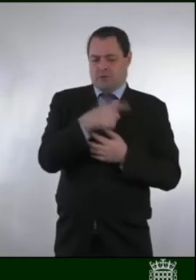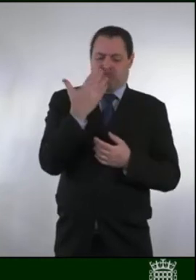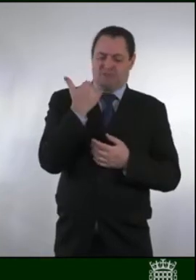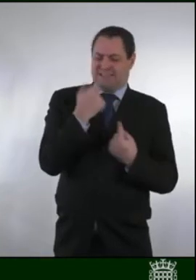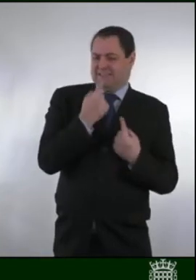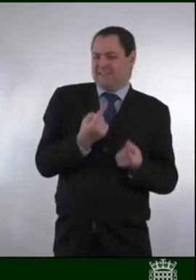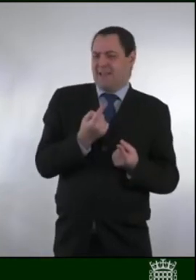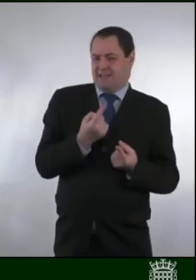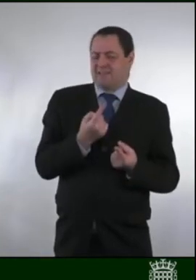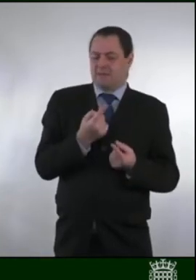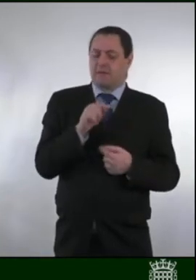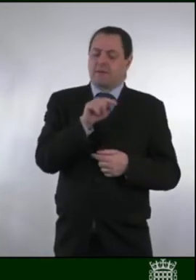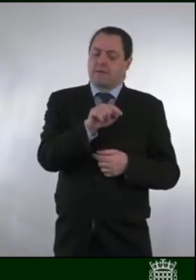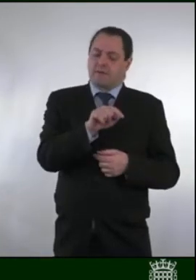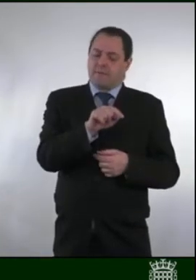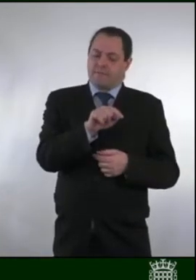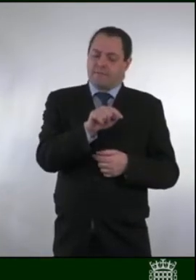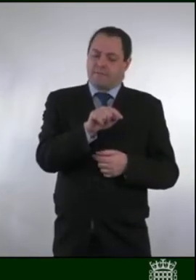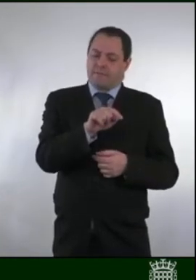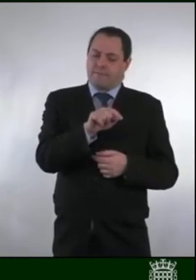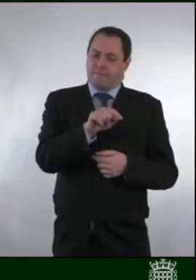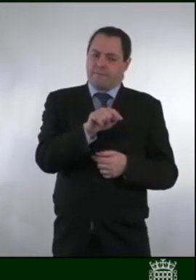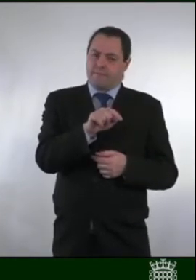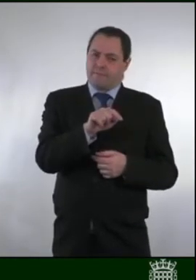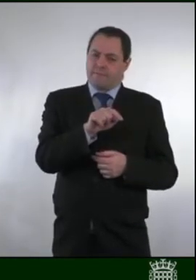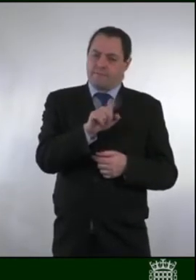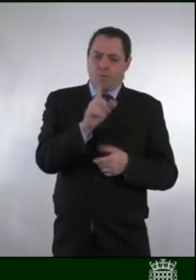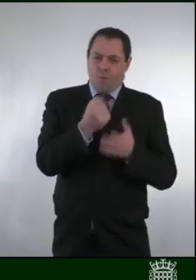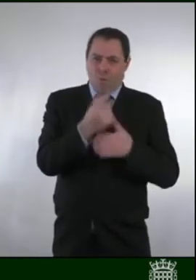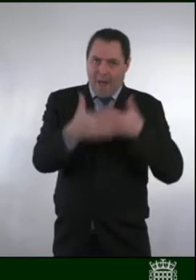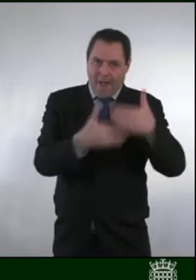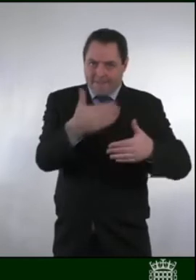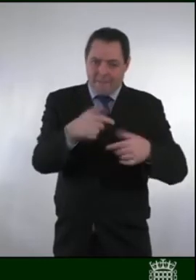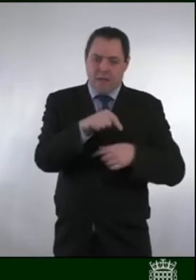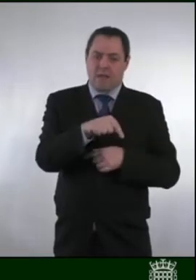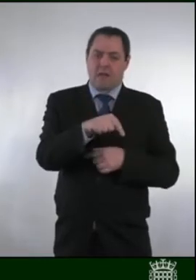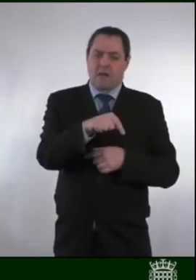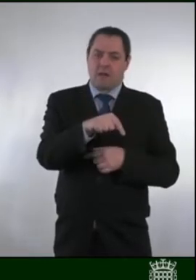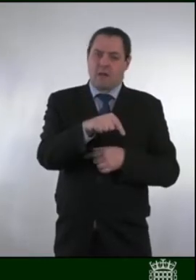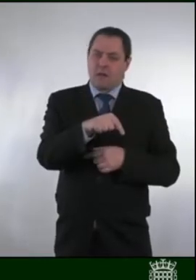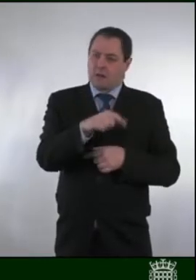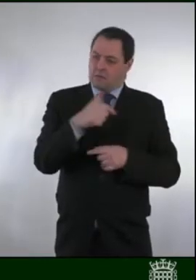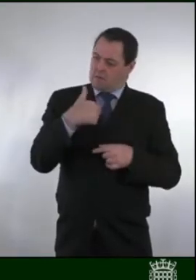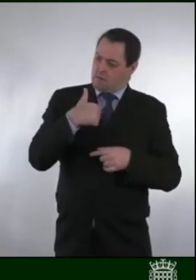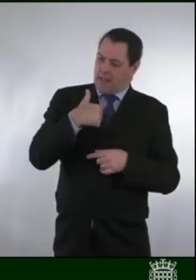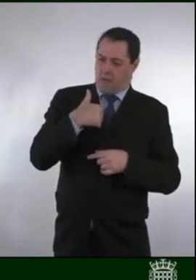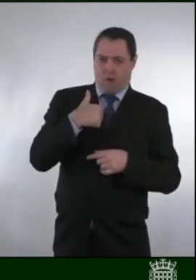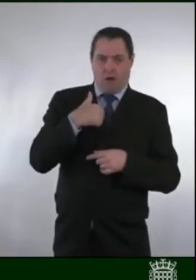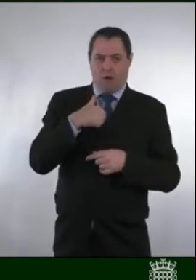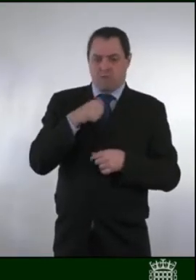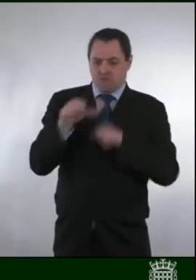on what was happening there and the steps we are taking to protect, to